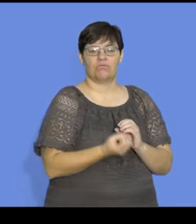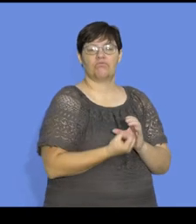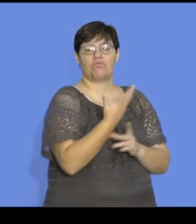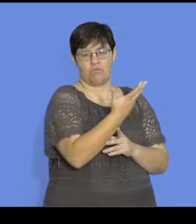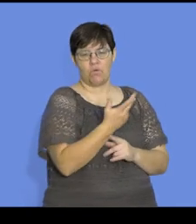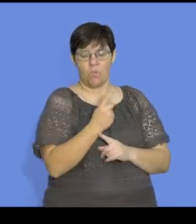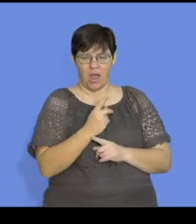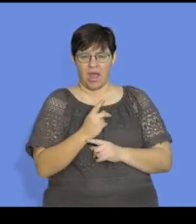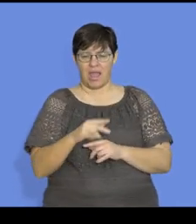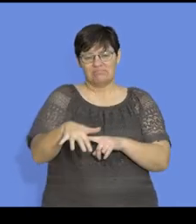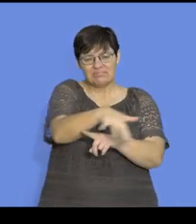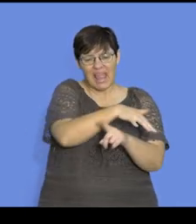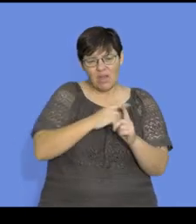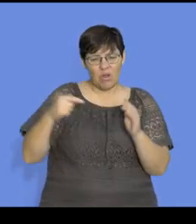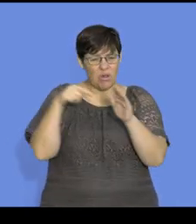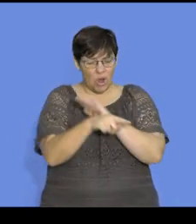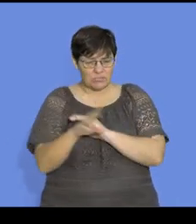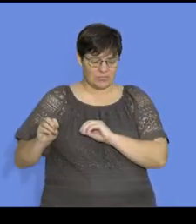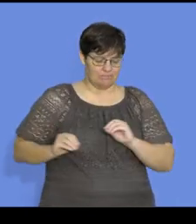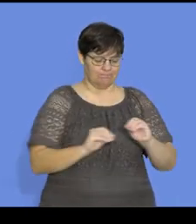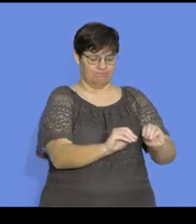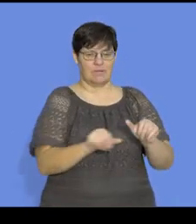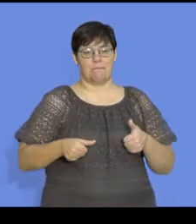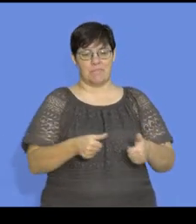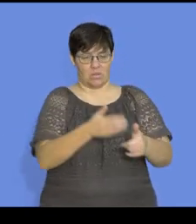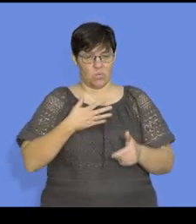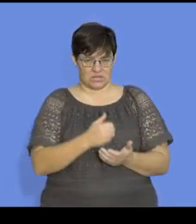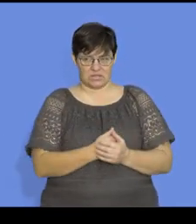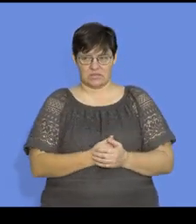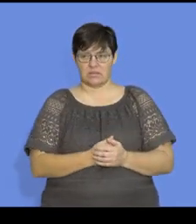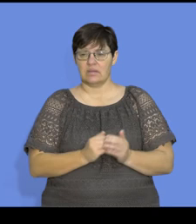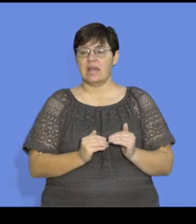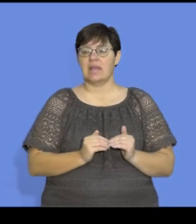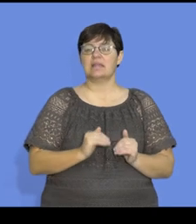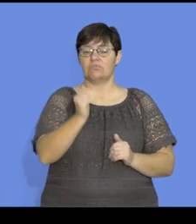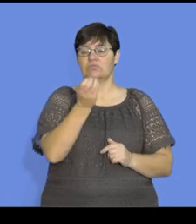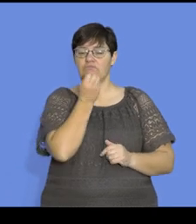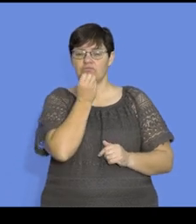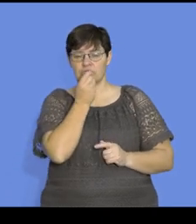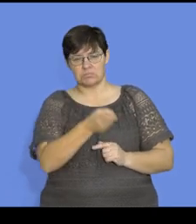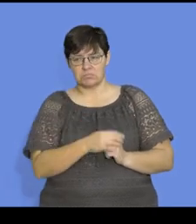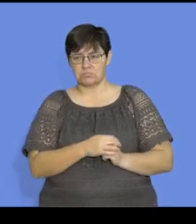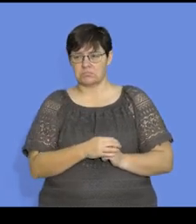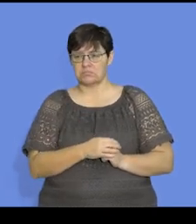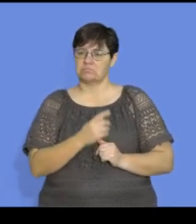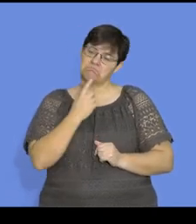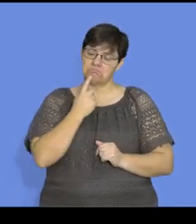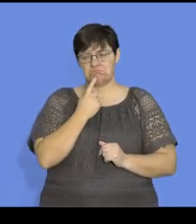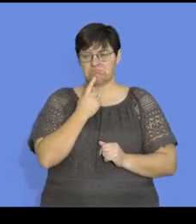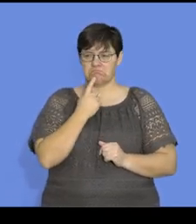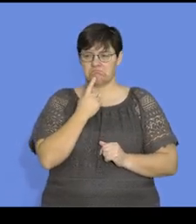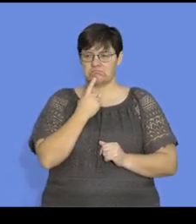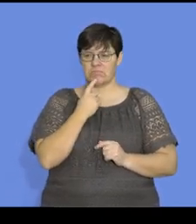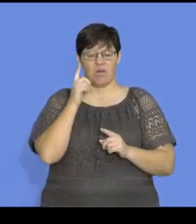loss, etc. We want that. Increase in the nutrient content of plants. I'm going to